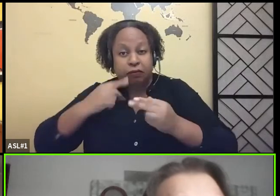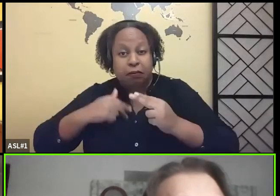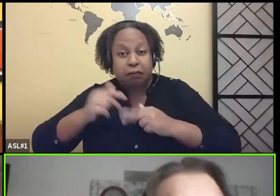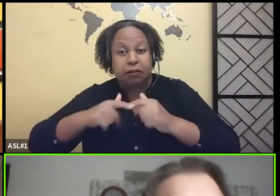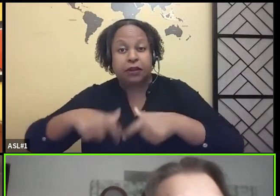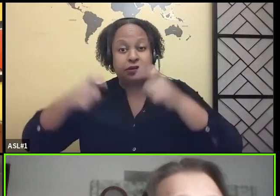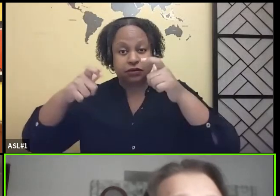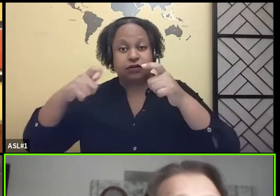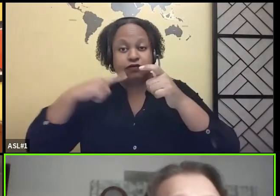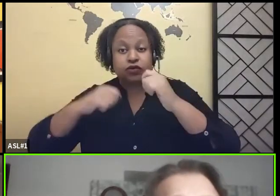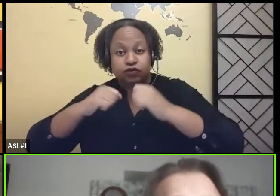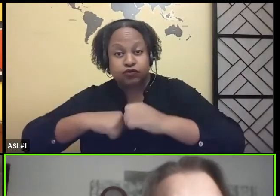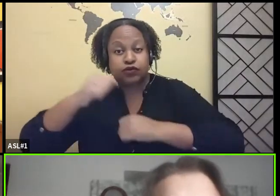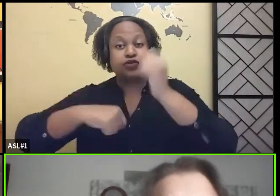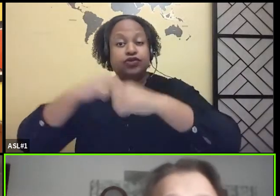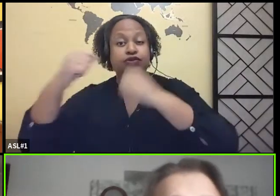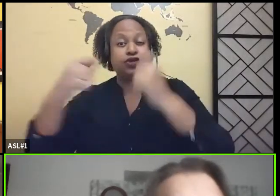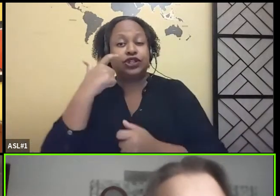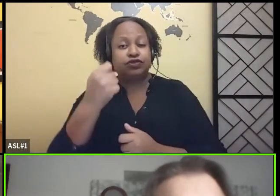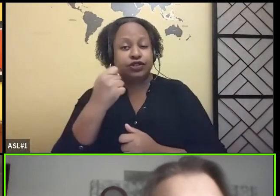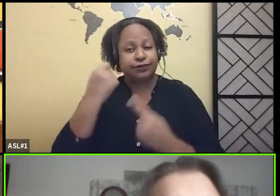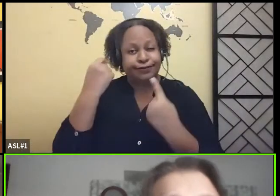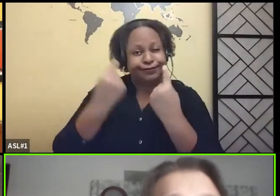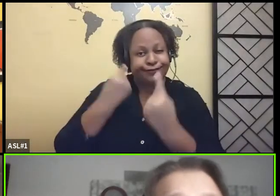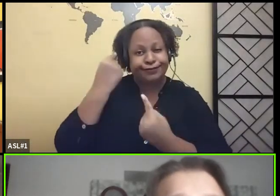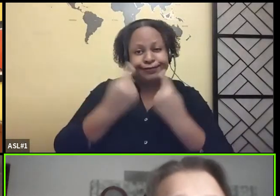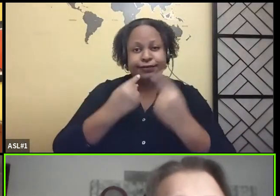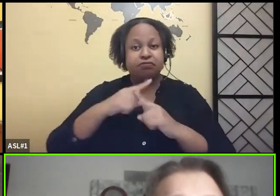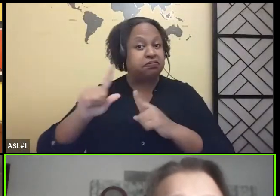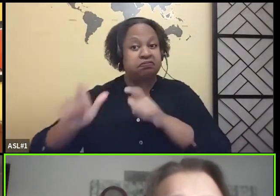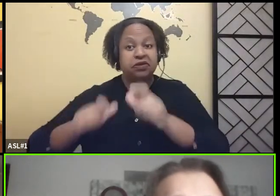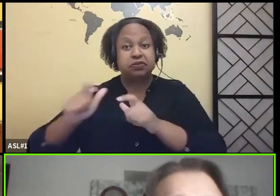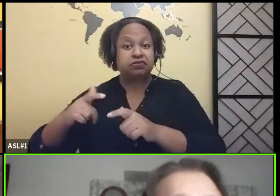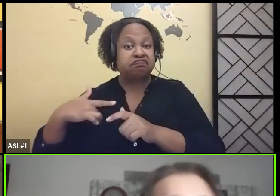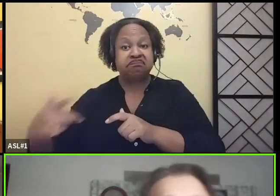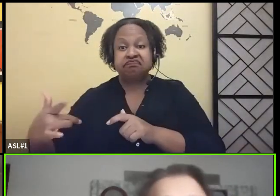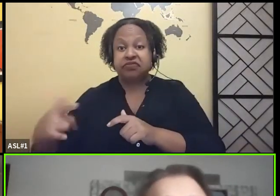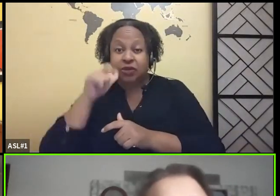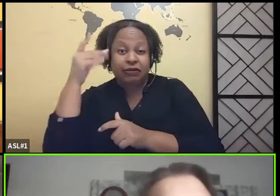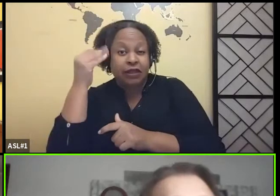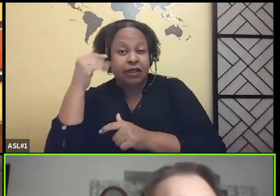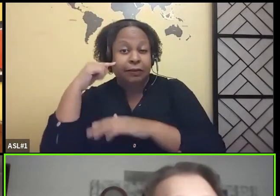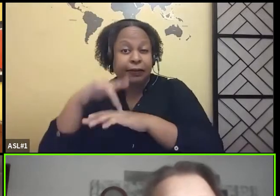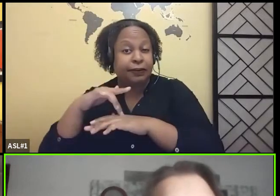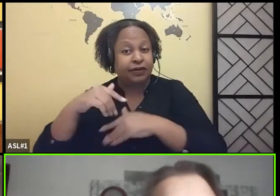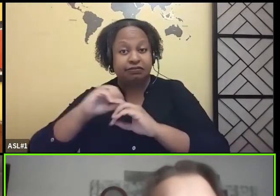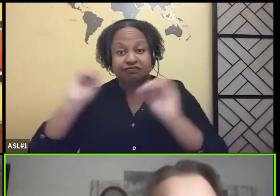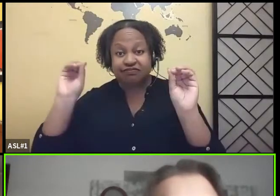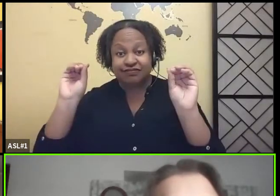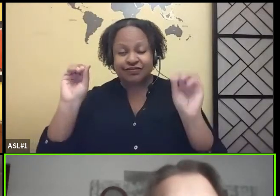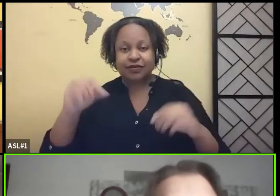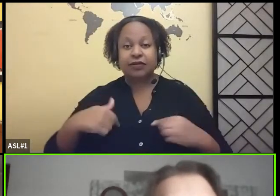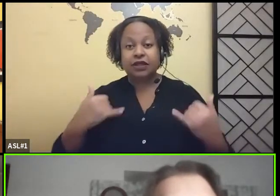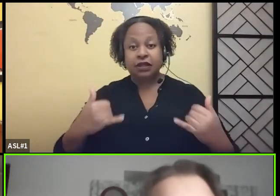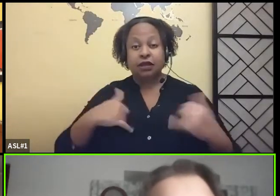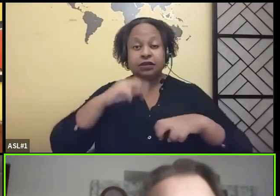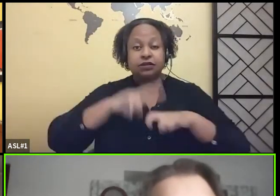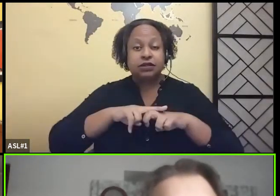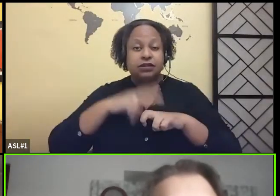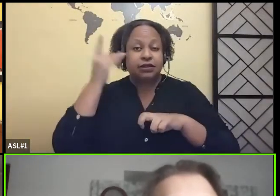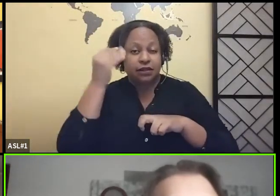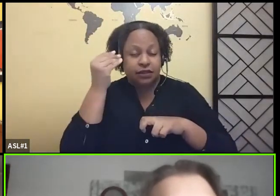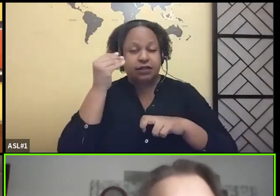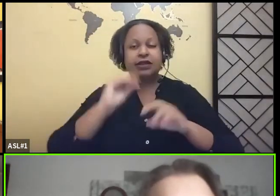you know, so here I am having those thoughts in a very like a clear